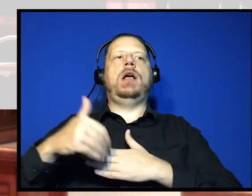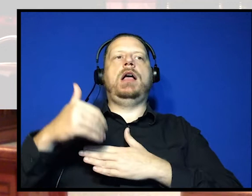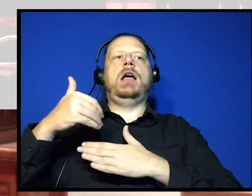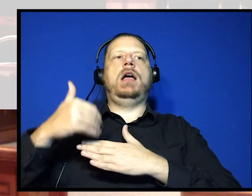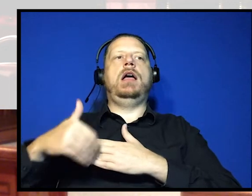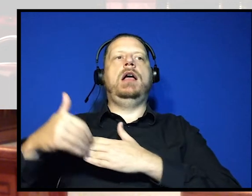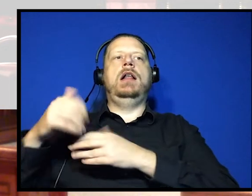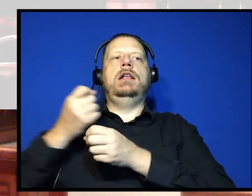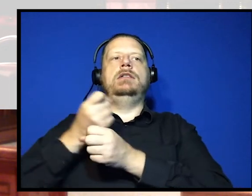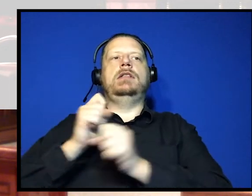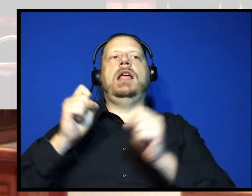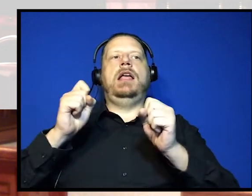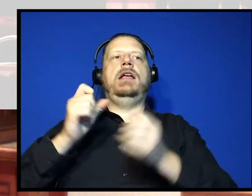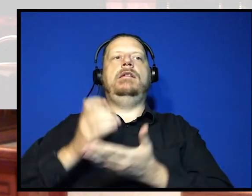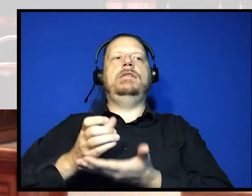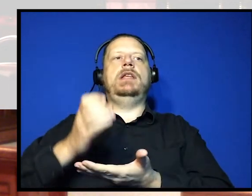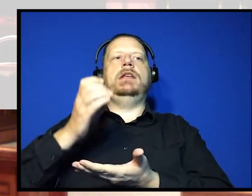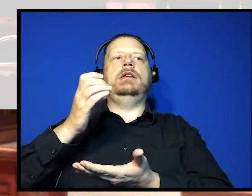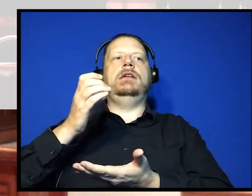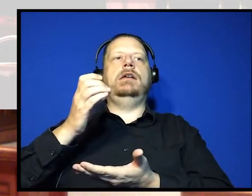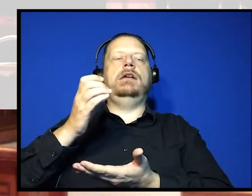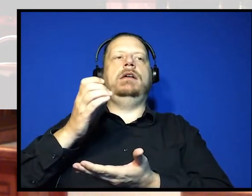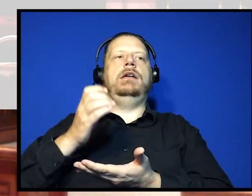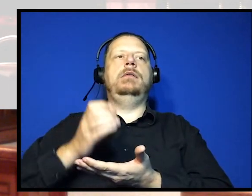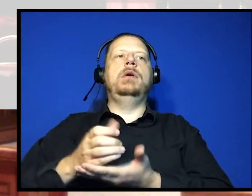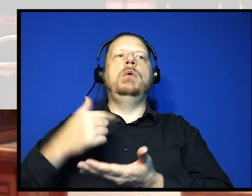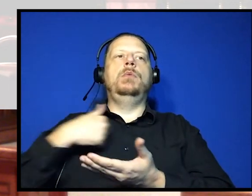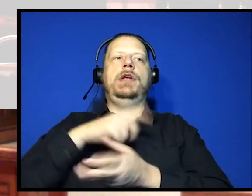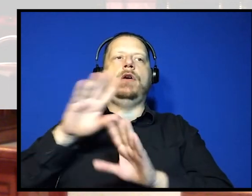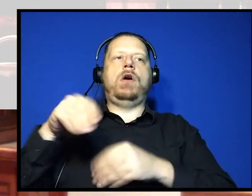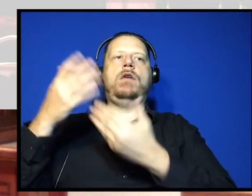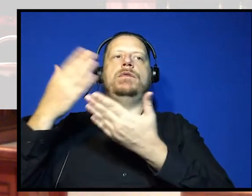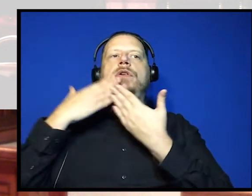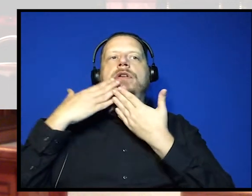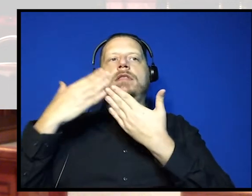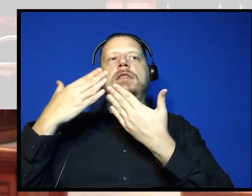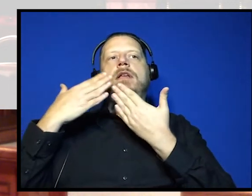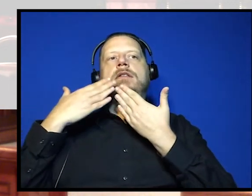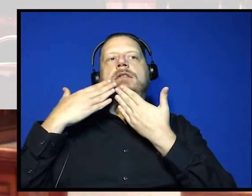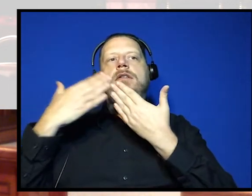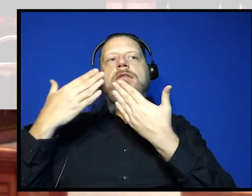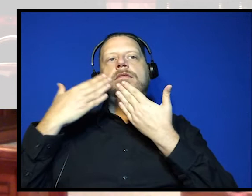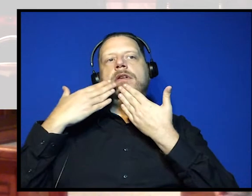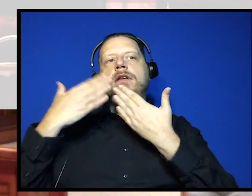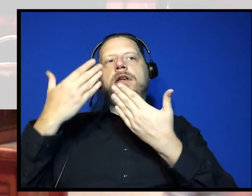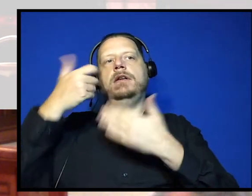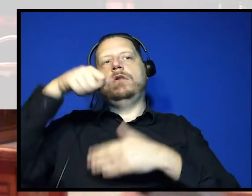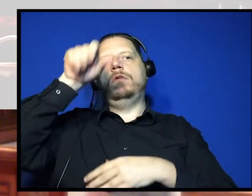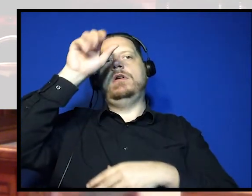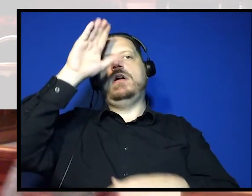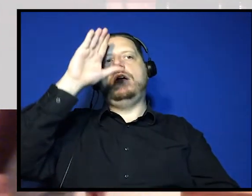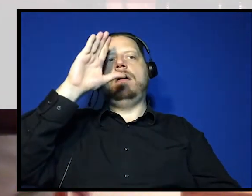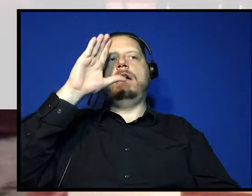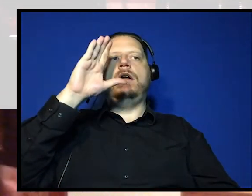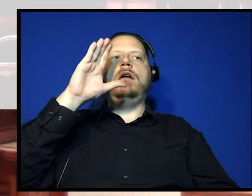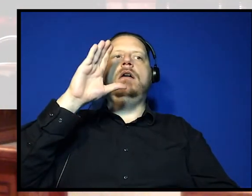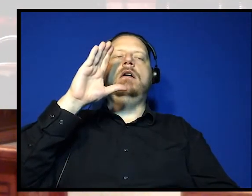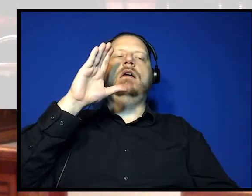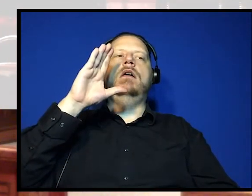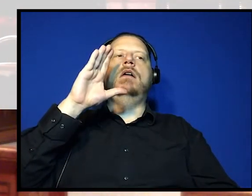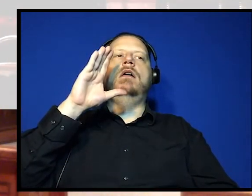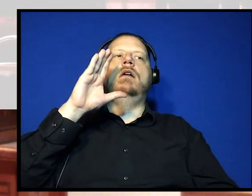Life-giving bread, saving cup, we offer in thanksgiving, O